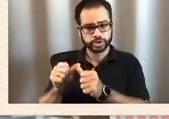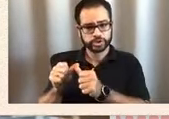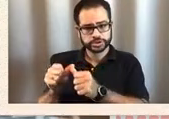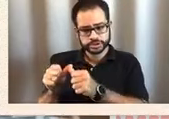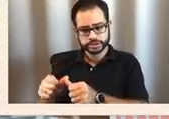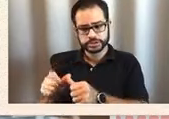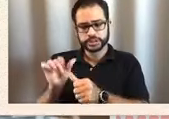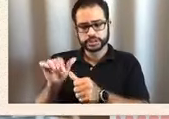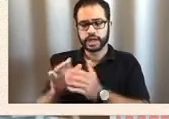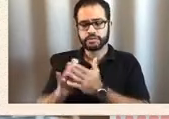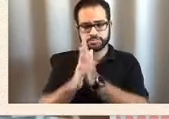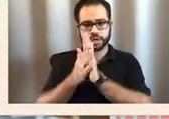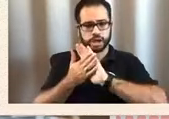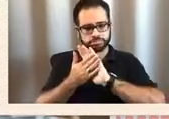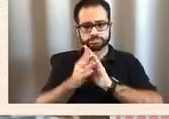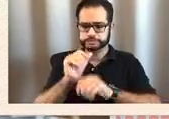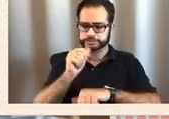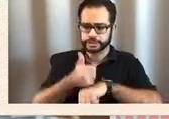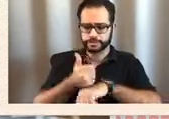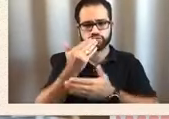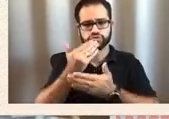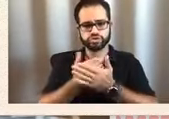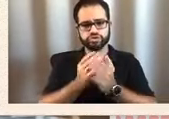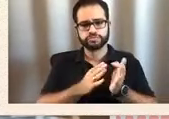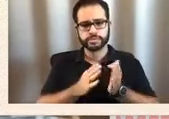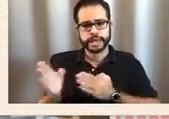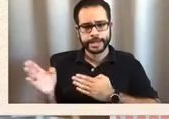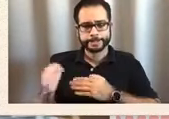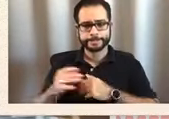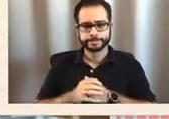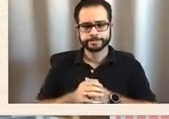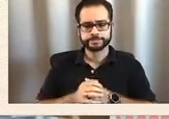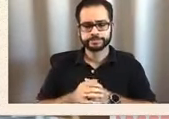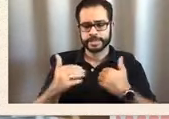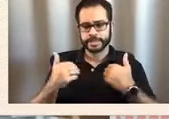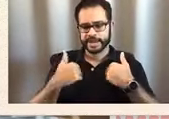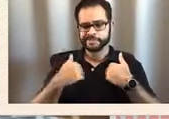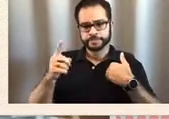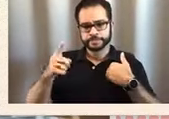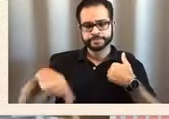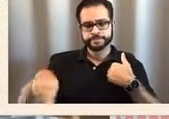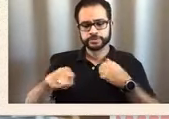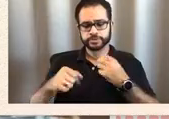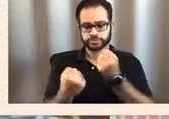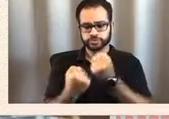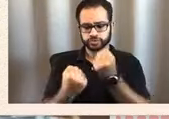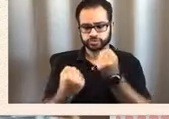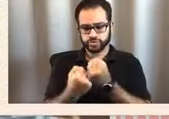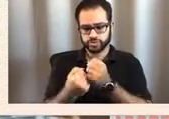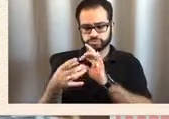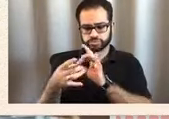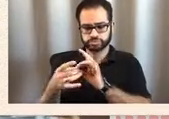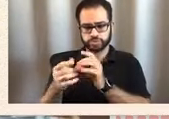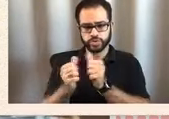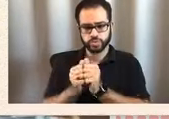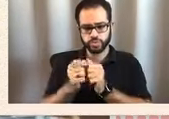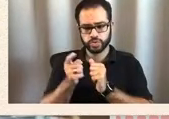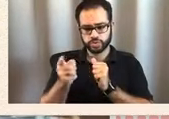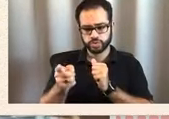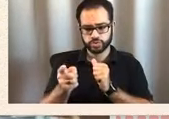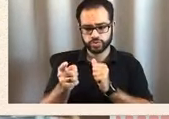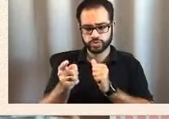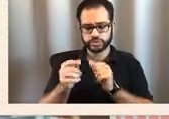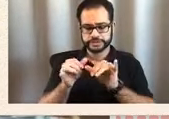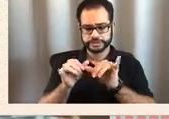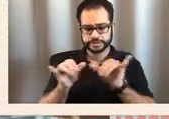plan. Having the support advocate alongside you while being